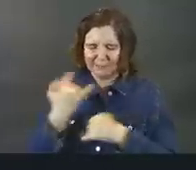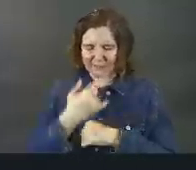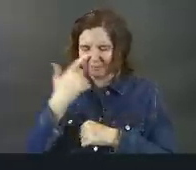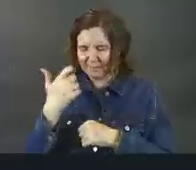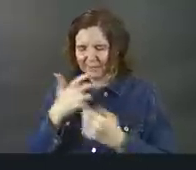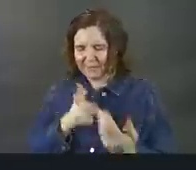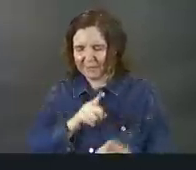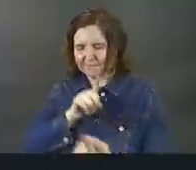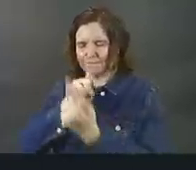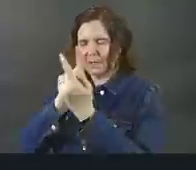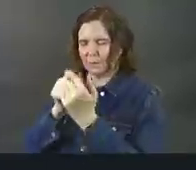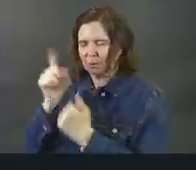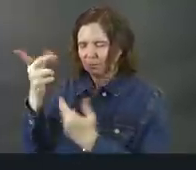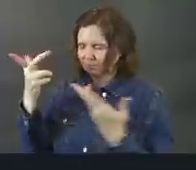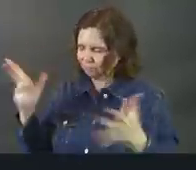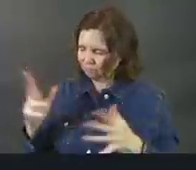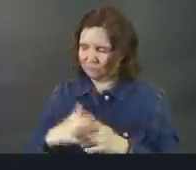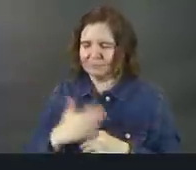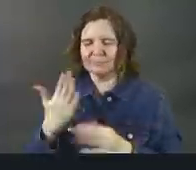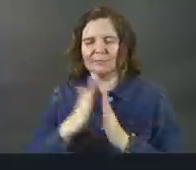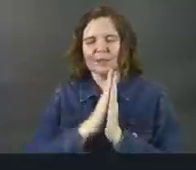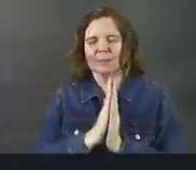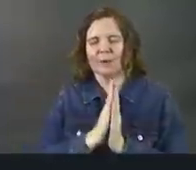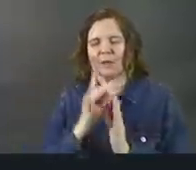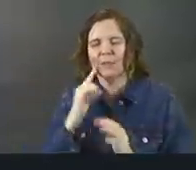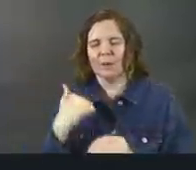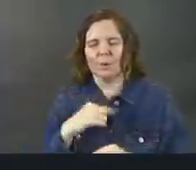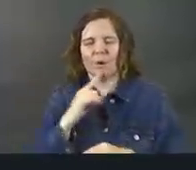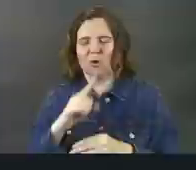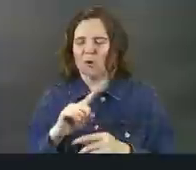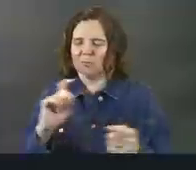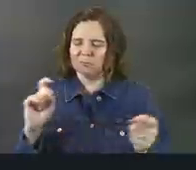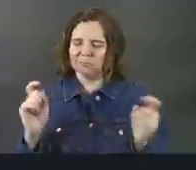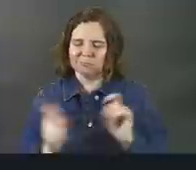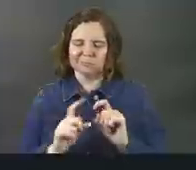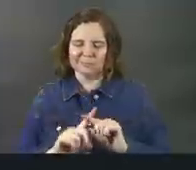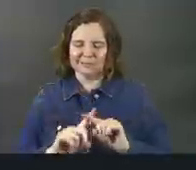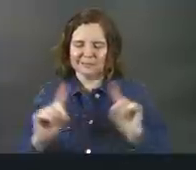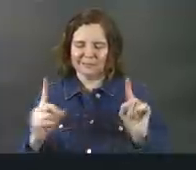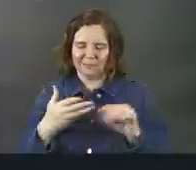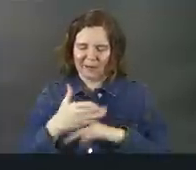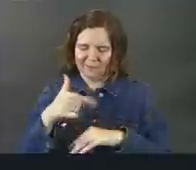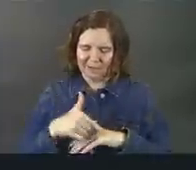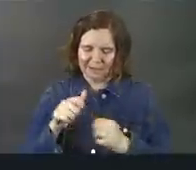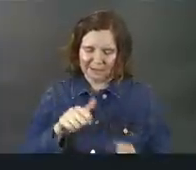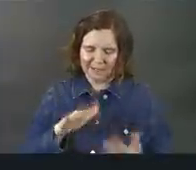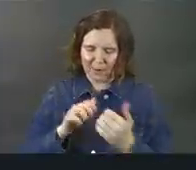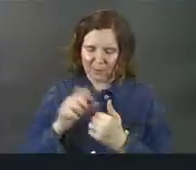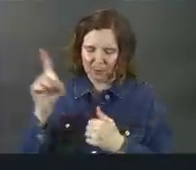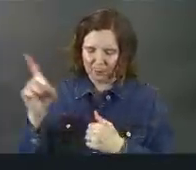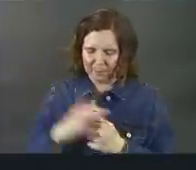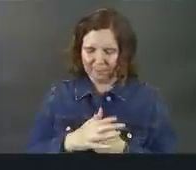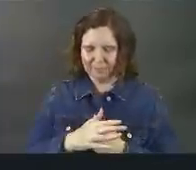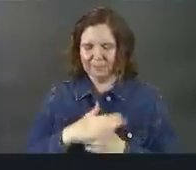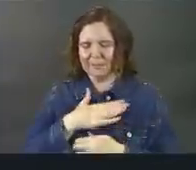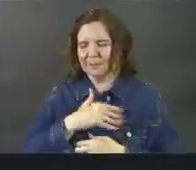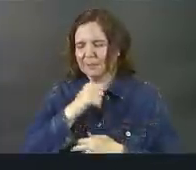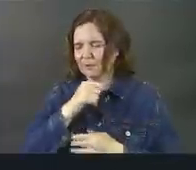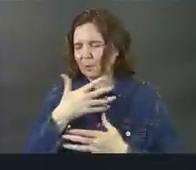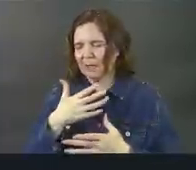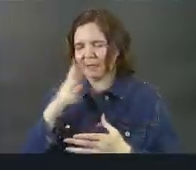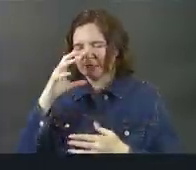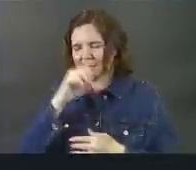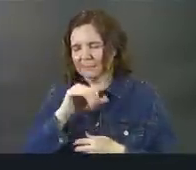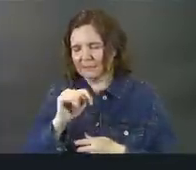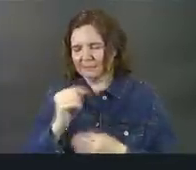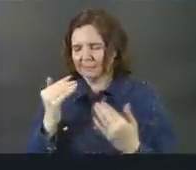God, because they met with you. So God, I pray ultimately that we are all changed and different after this encounter with you. God, please don't let us